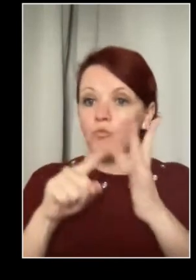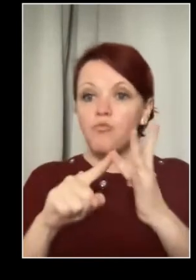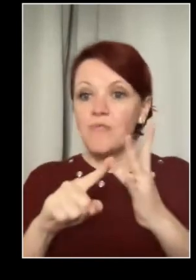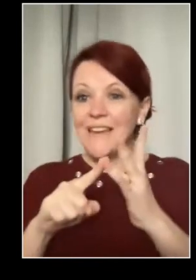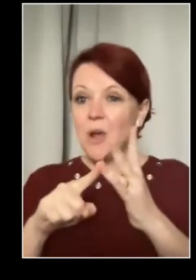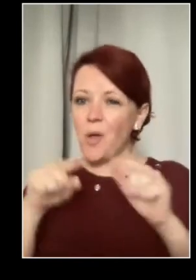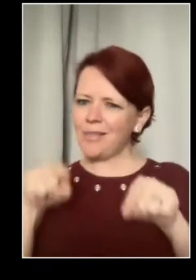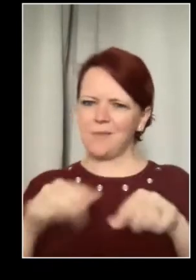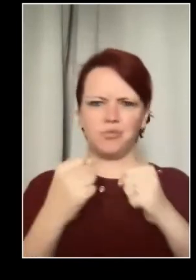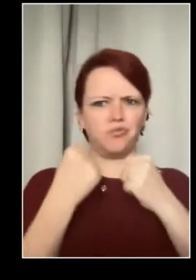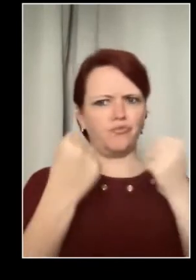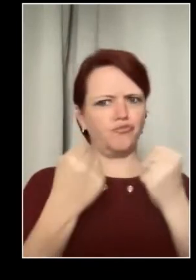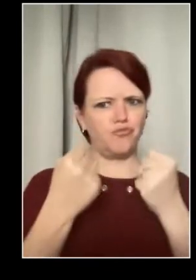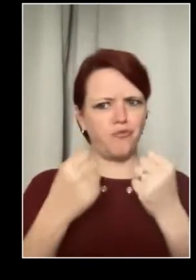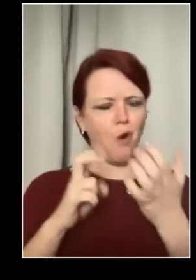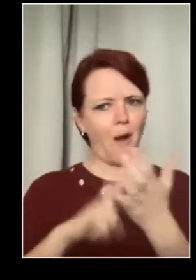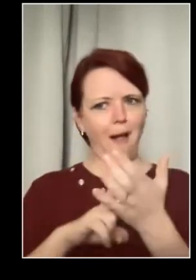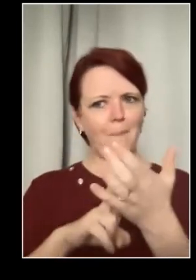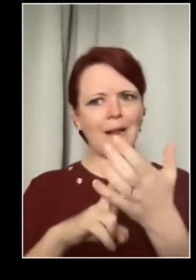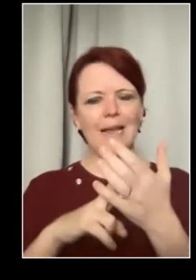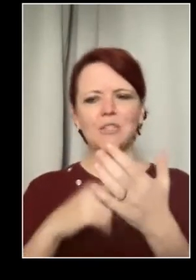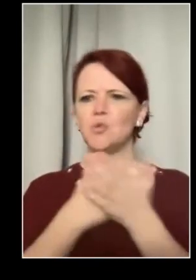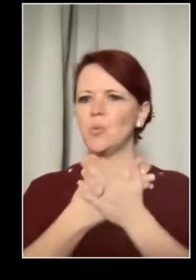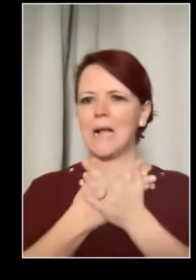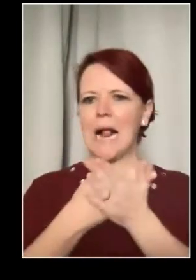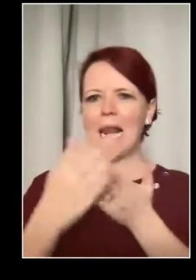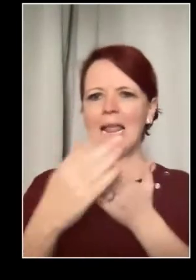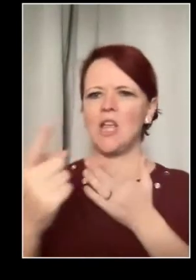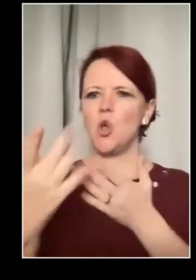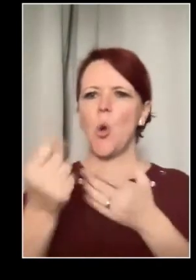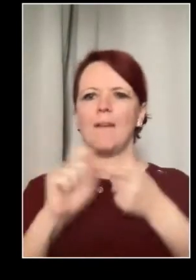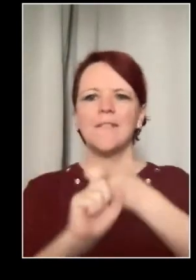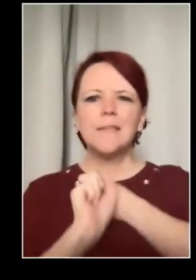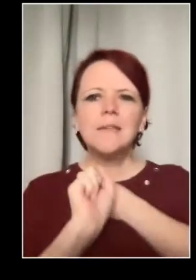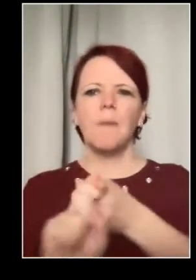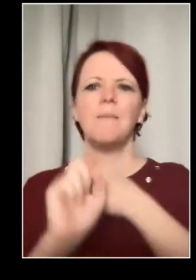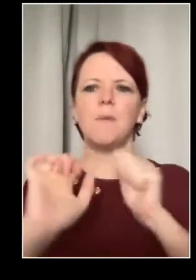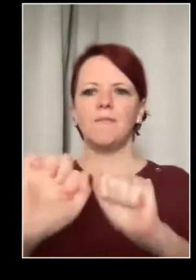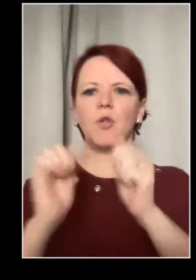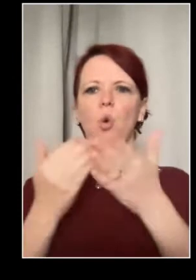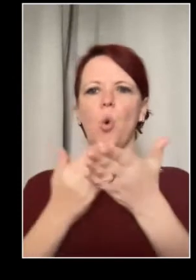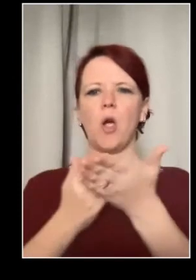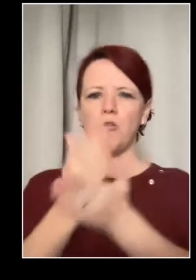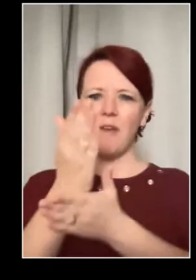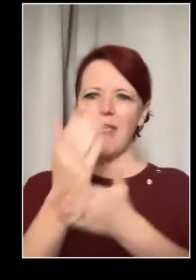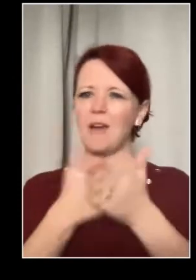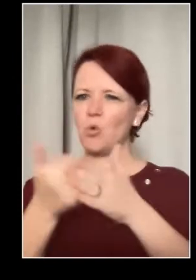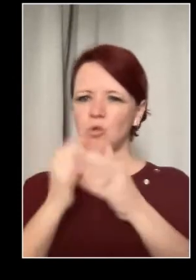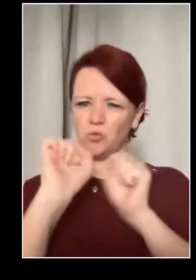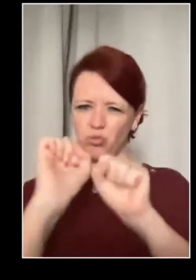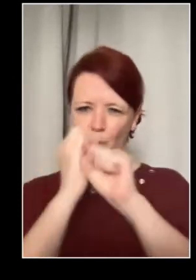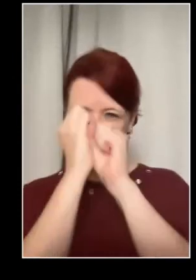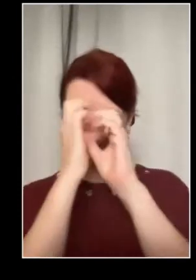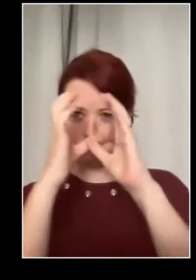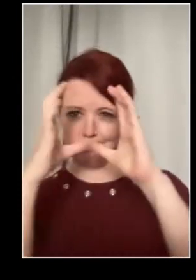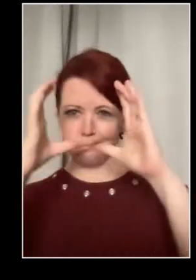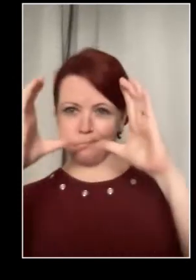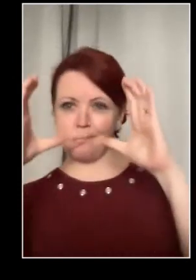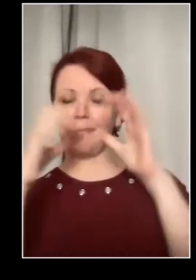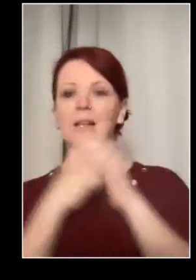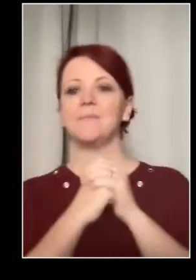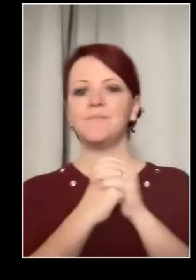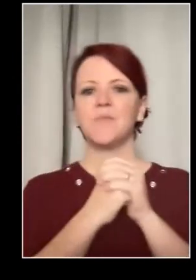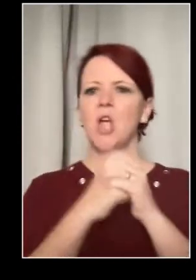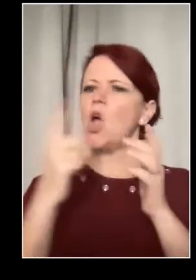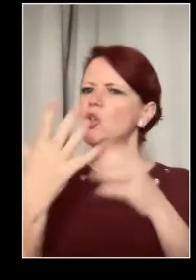strong application and it was clear to them that you have commitment for your career aspirations. They said you have a very strong personal